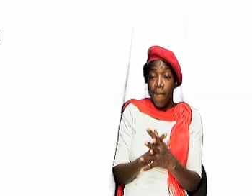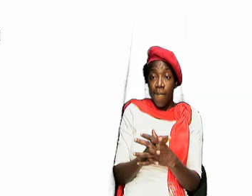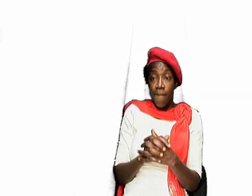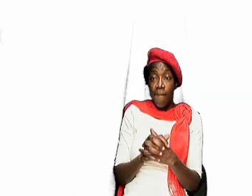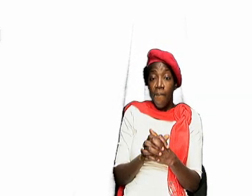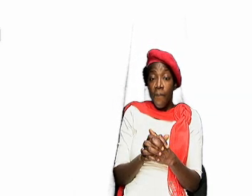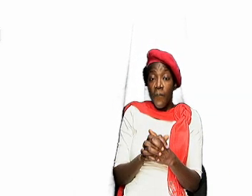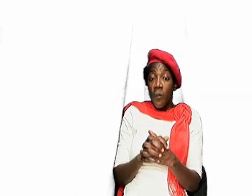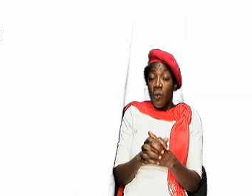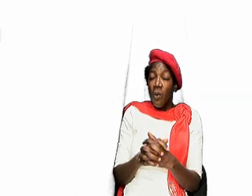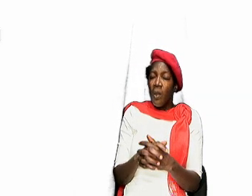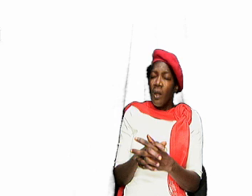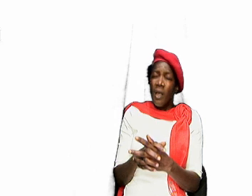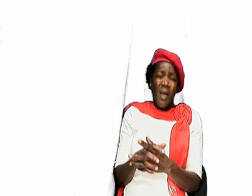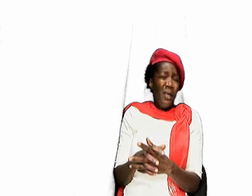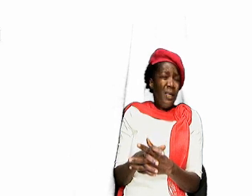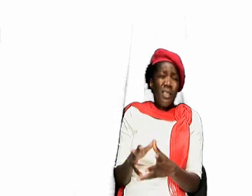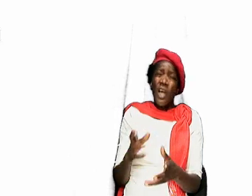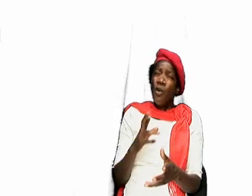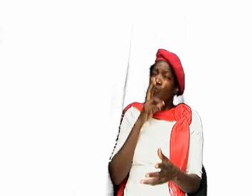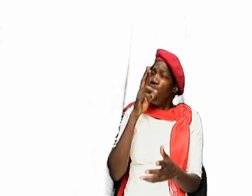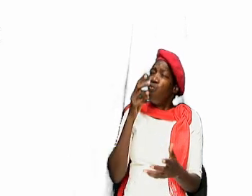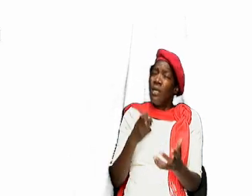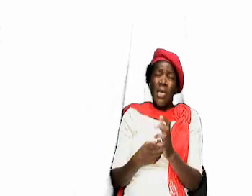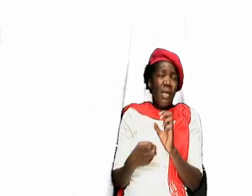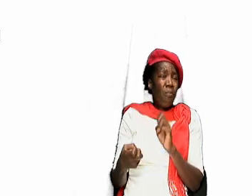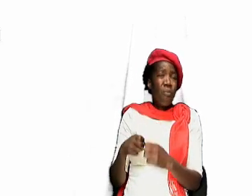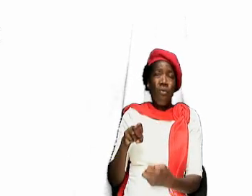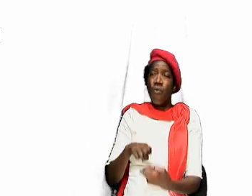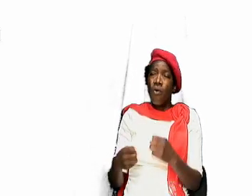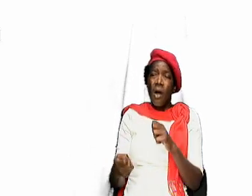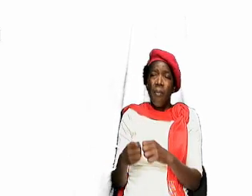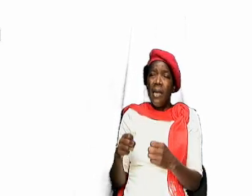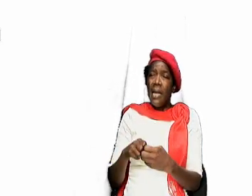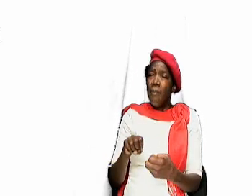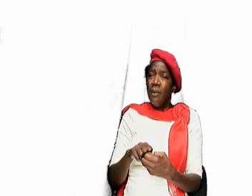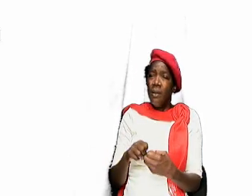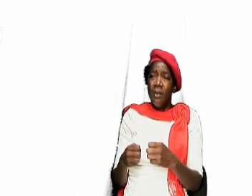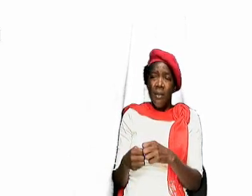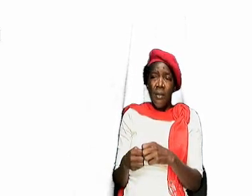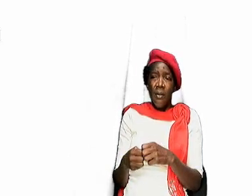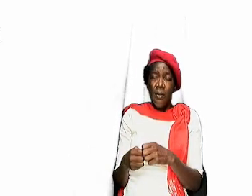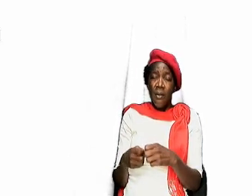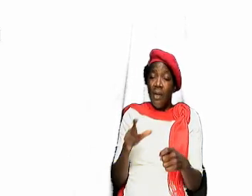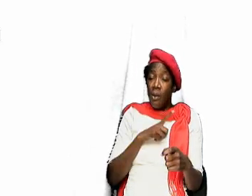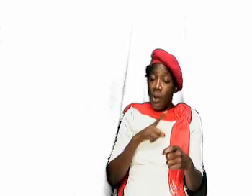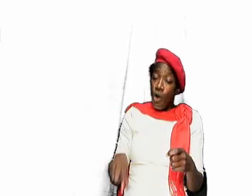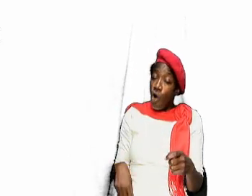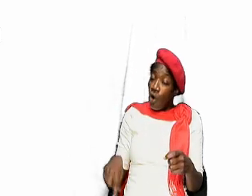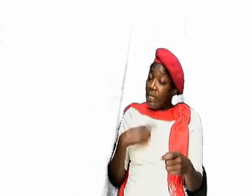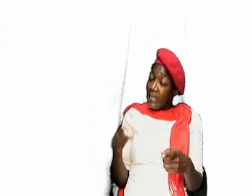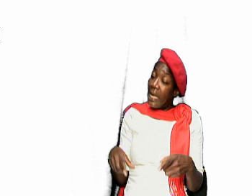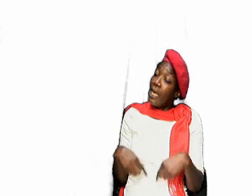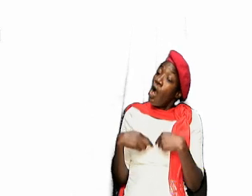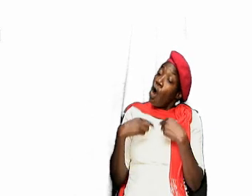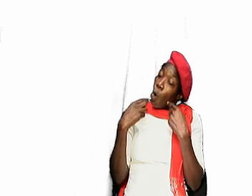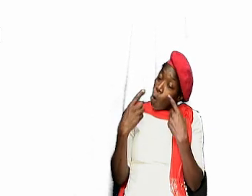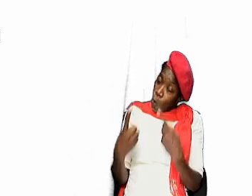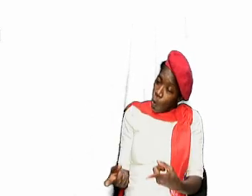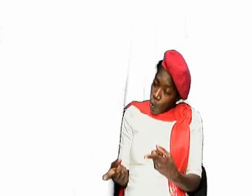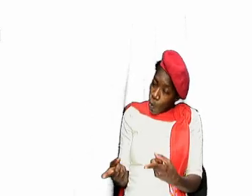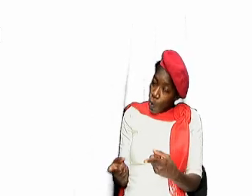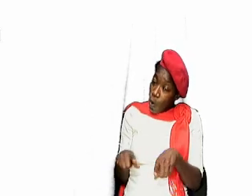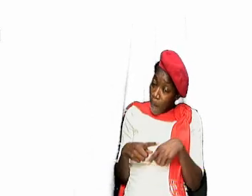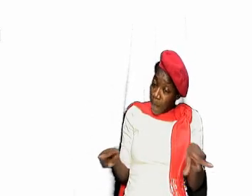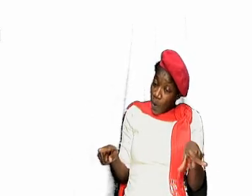This presented a real problem to David because the Lord says, go down to Keilah. But